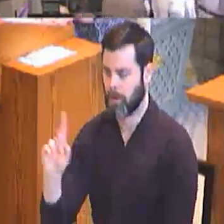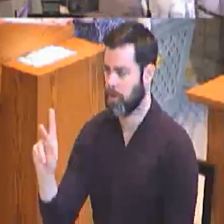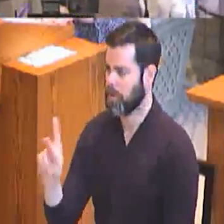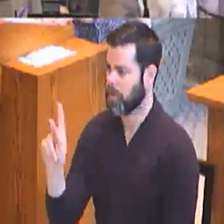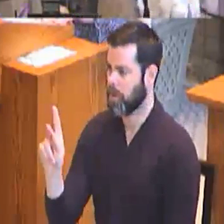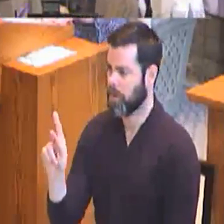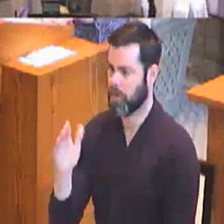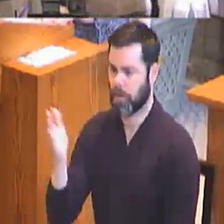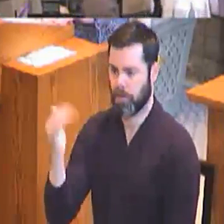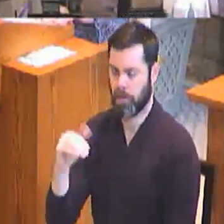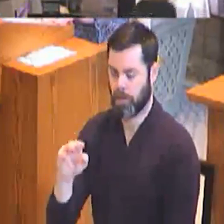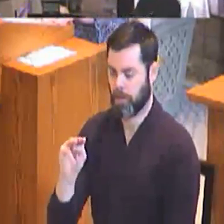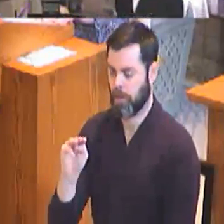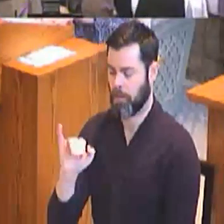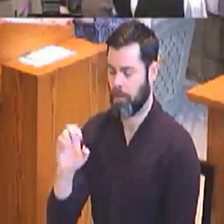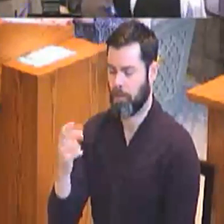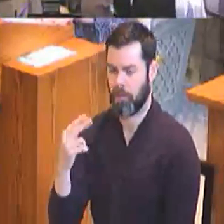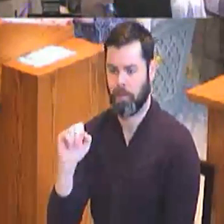Michael Kling,